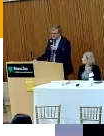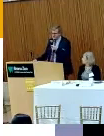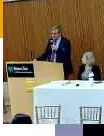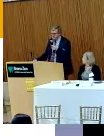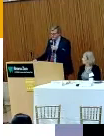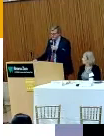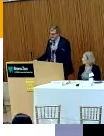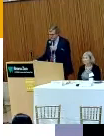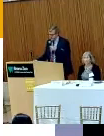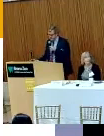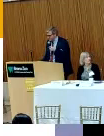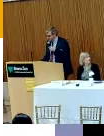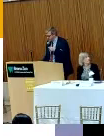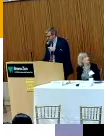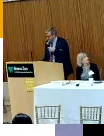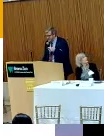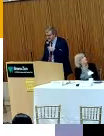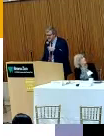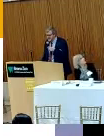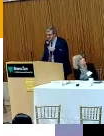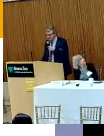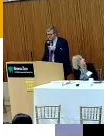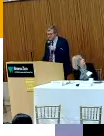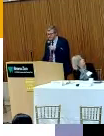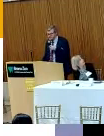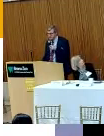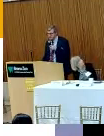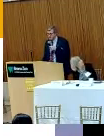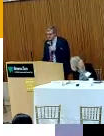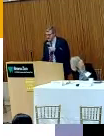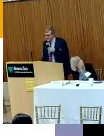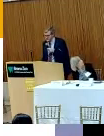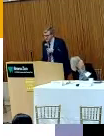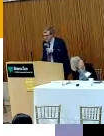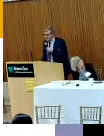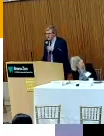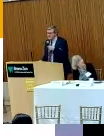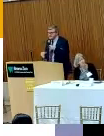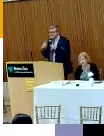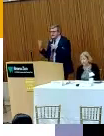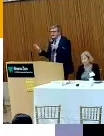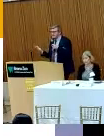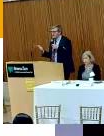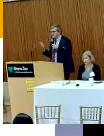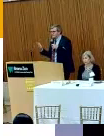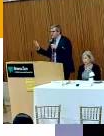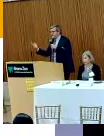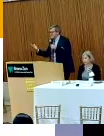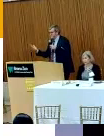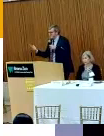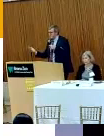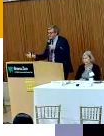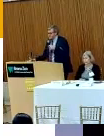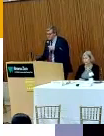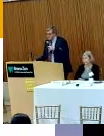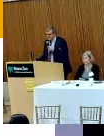that voucher and move to the area of your choice and that's a way of overcoming racial segregation to now to try and sort of make that